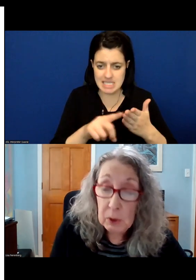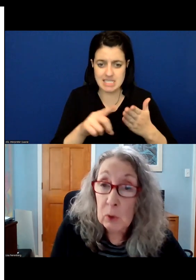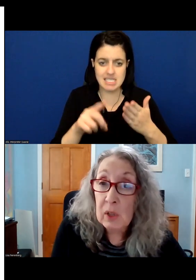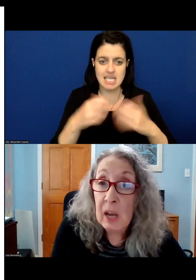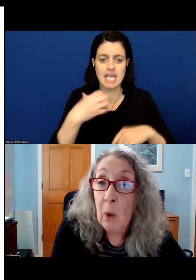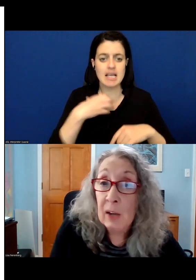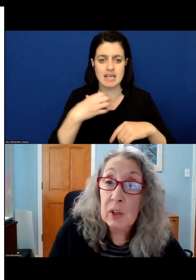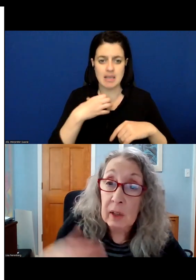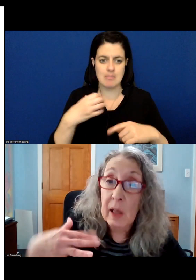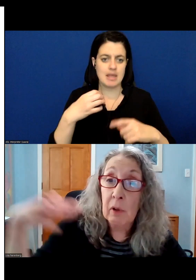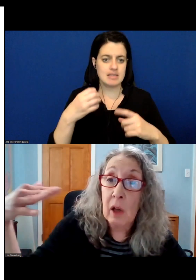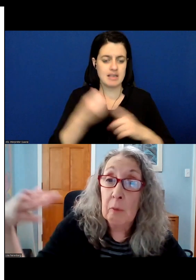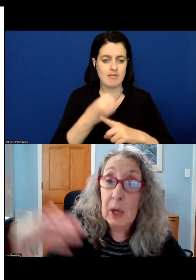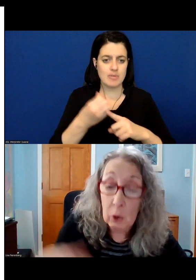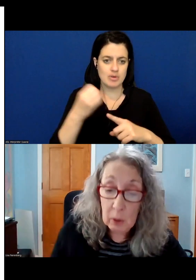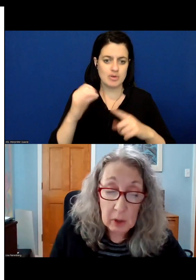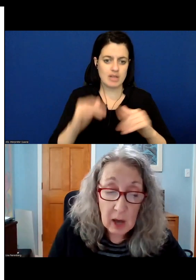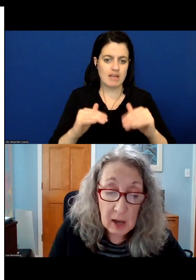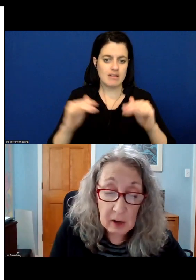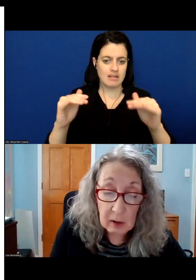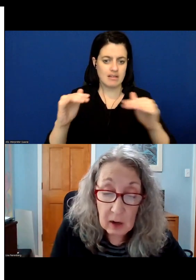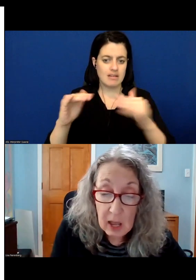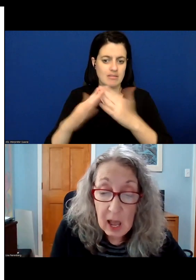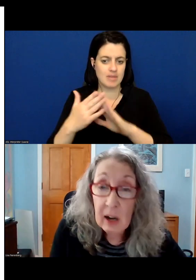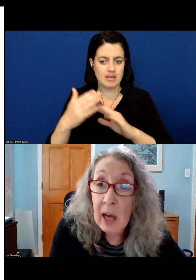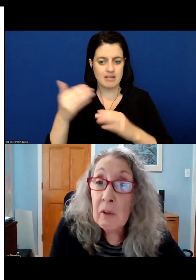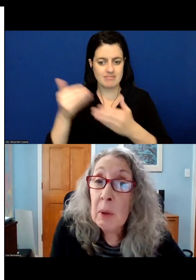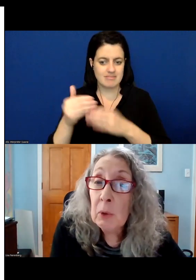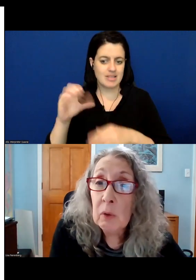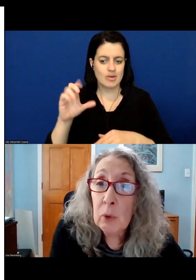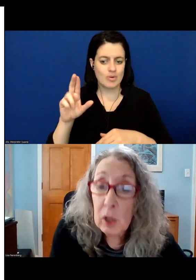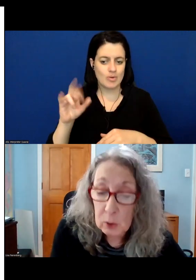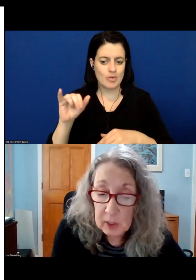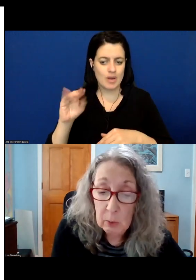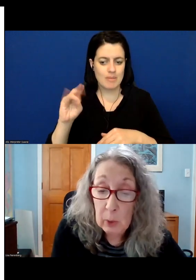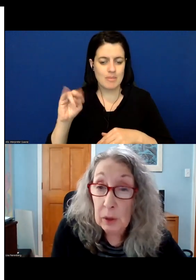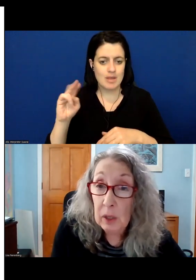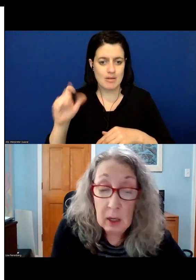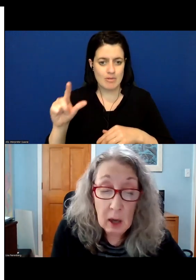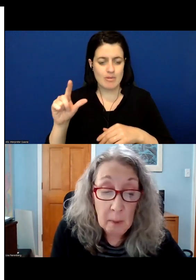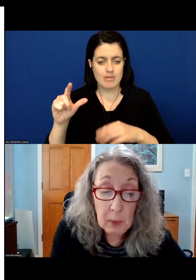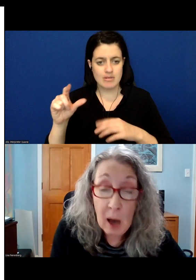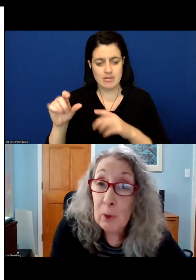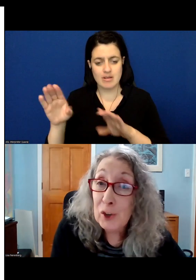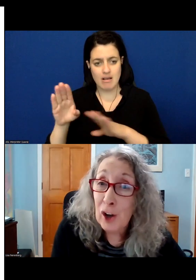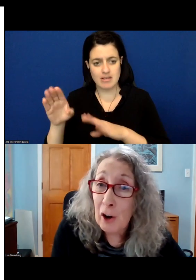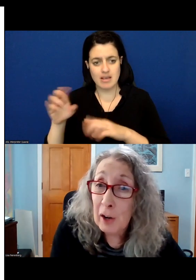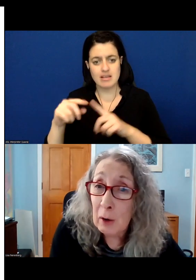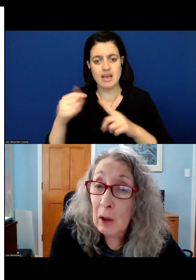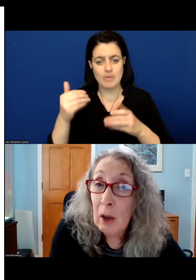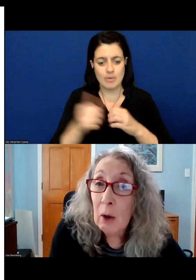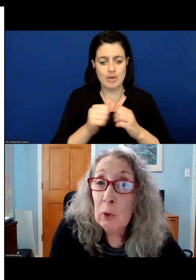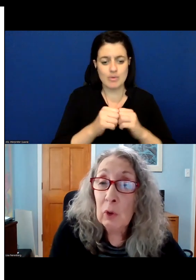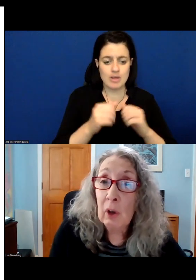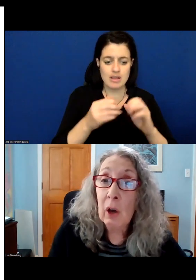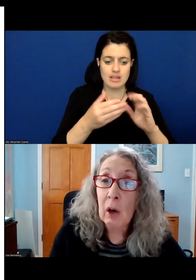complaints of abuse that rise to the level of being criminal conduct. And a lot of our members have worked closely with the Operation